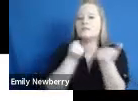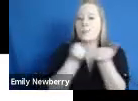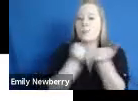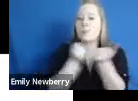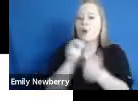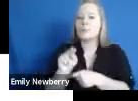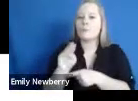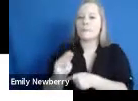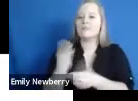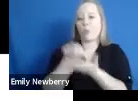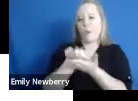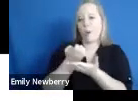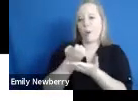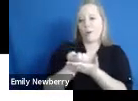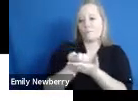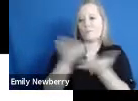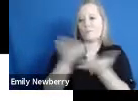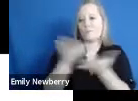Mexico economy.